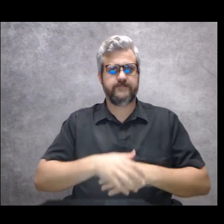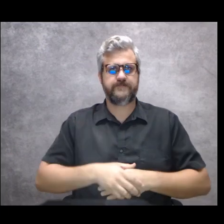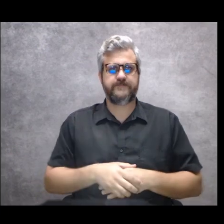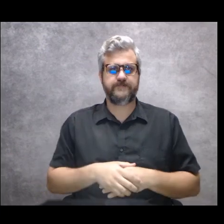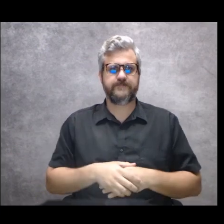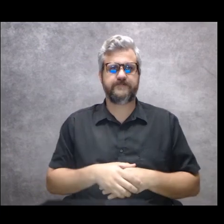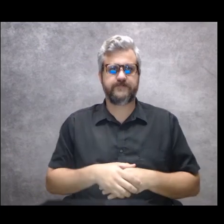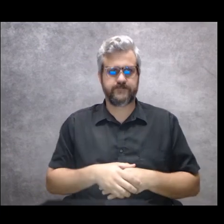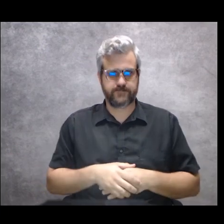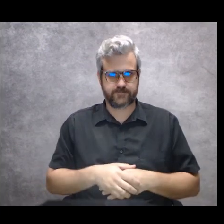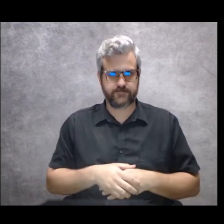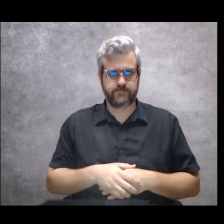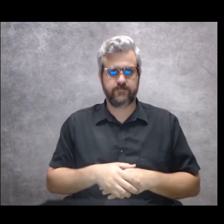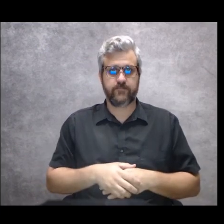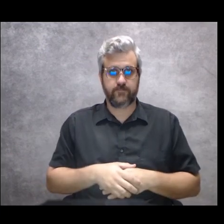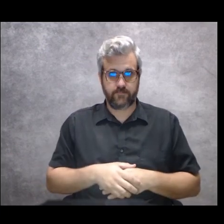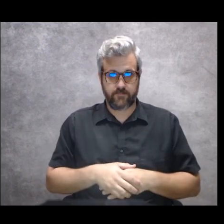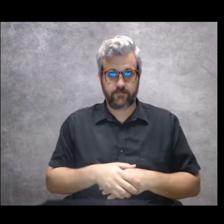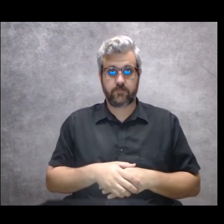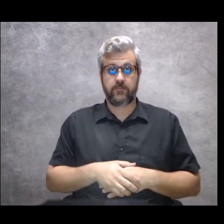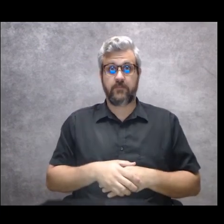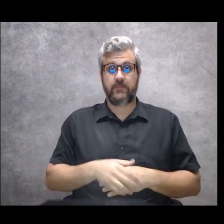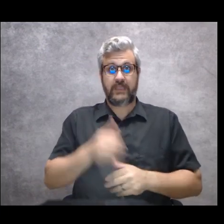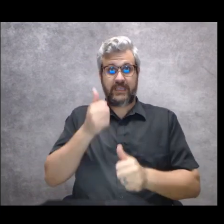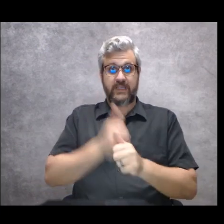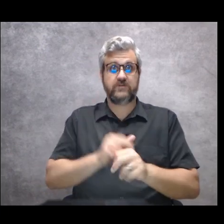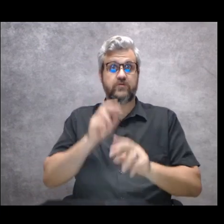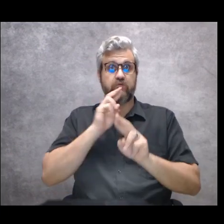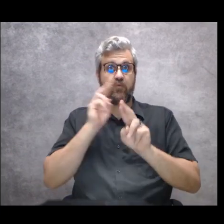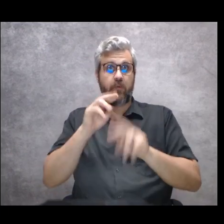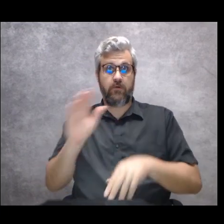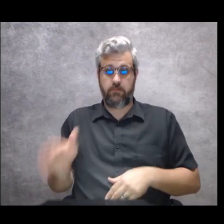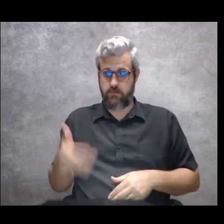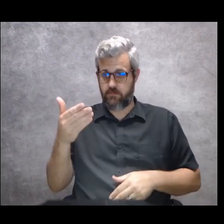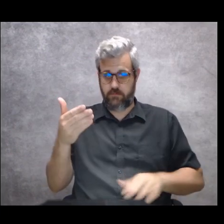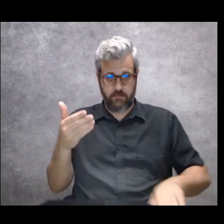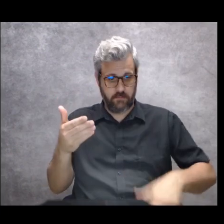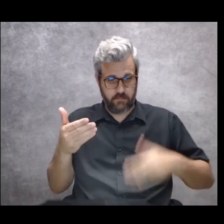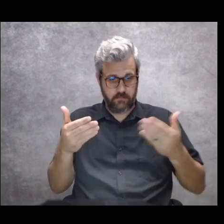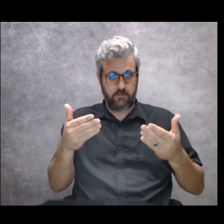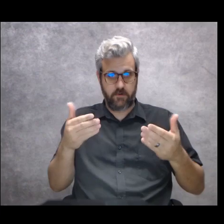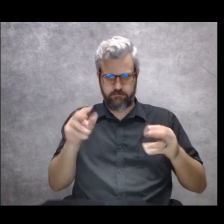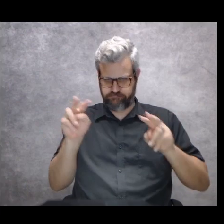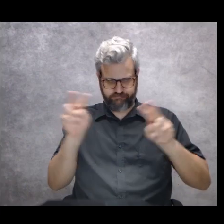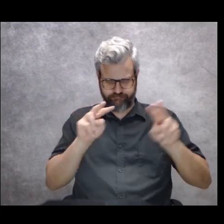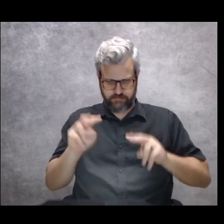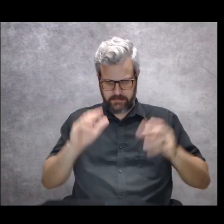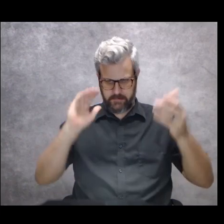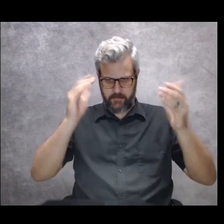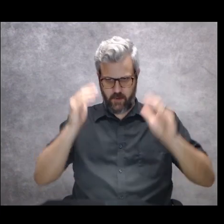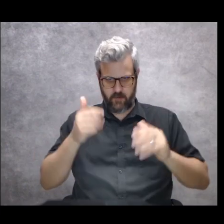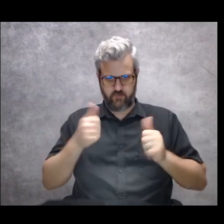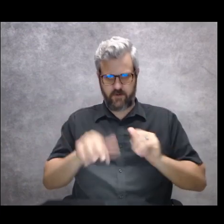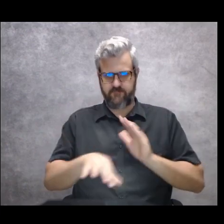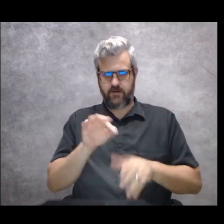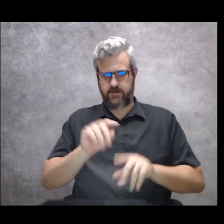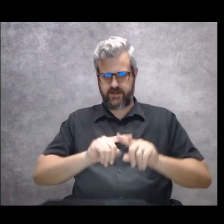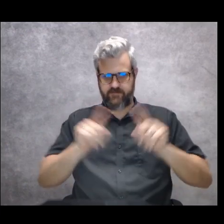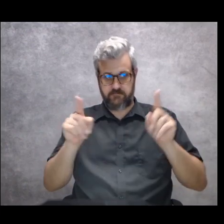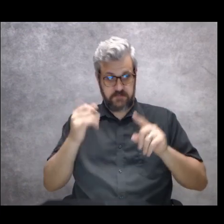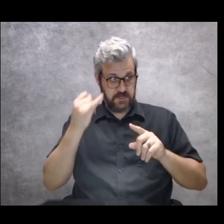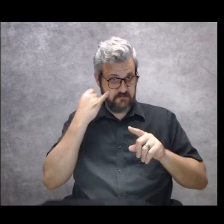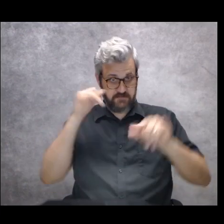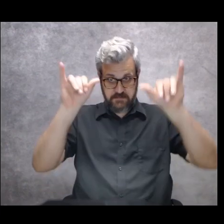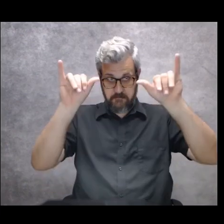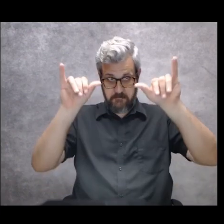Compare the records from each report, looking for discrepancies between the two reports. If there are no discrepancies, complete